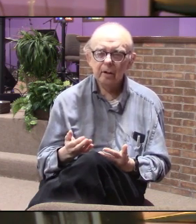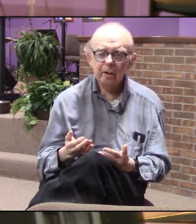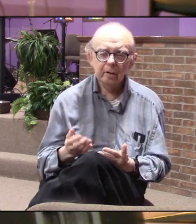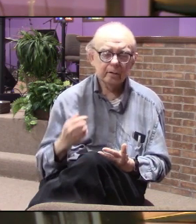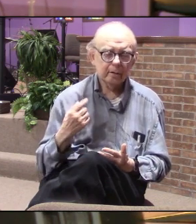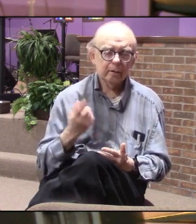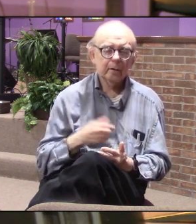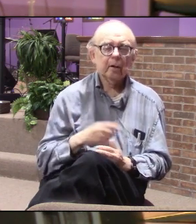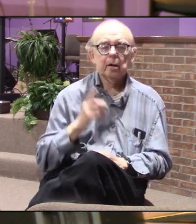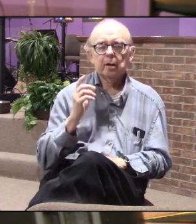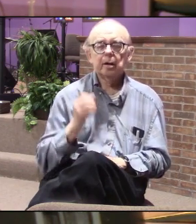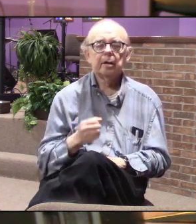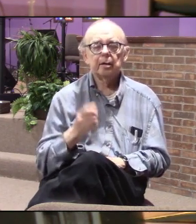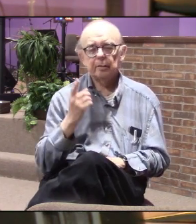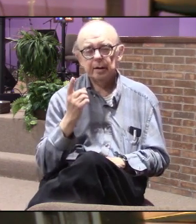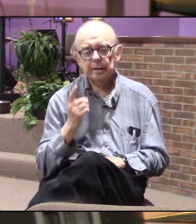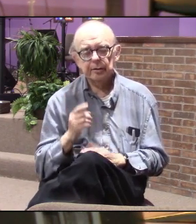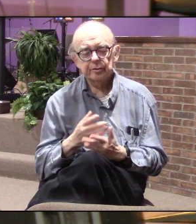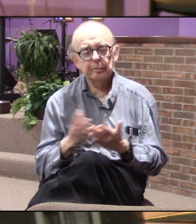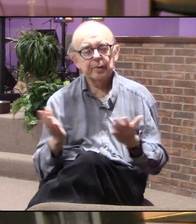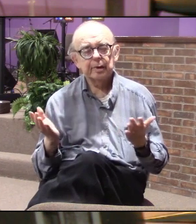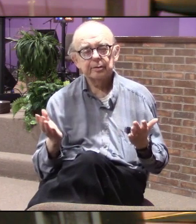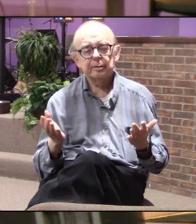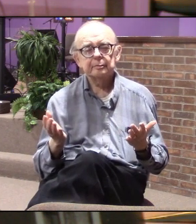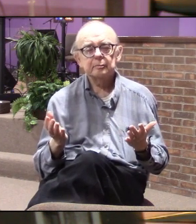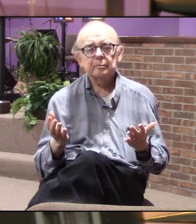We need to understand some things.